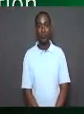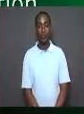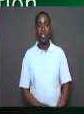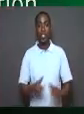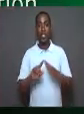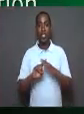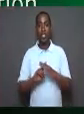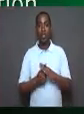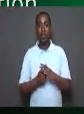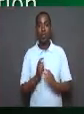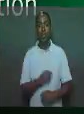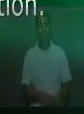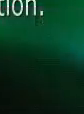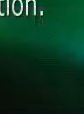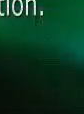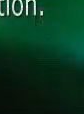Begin.